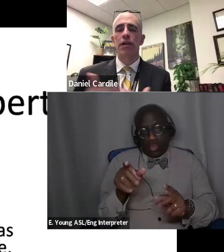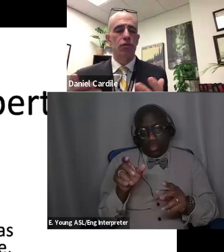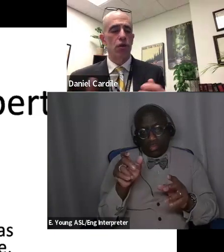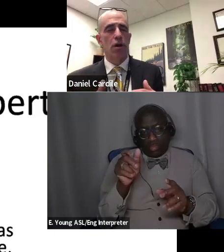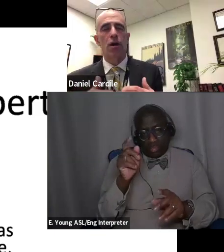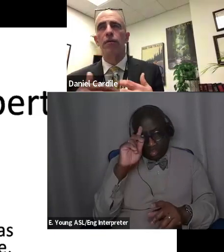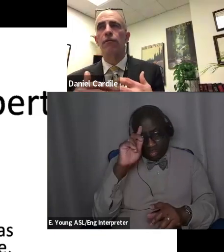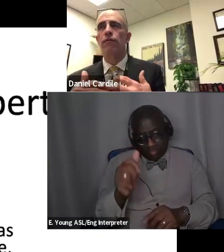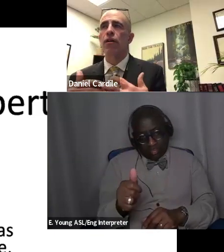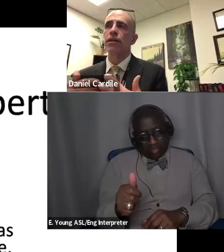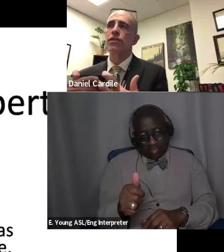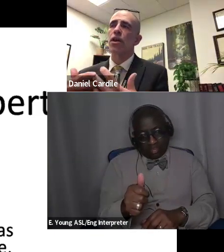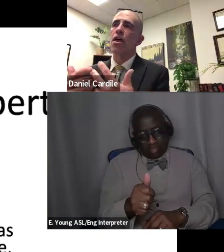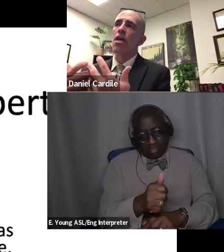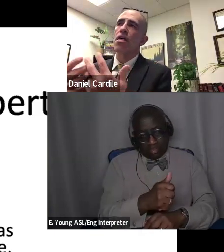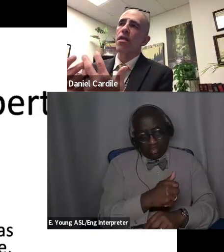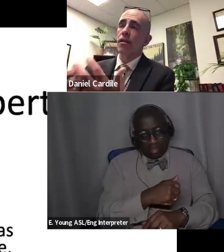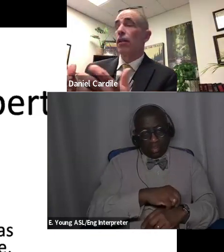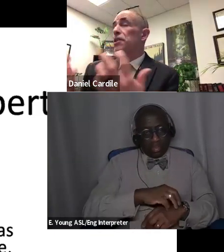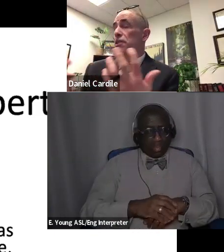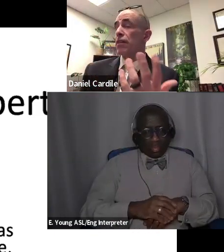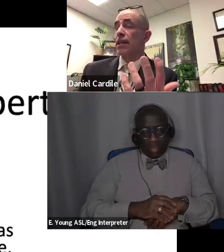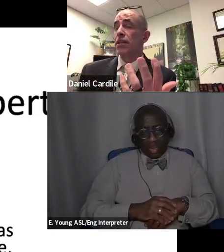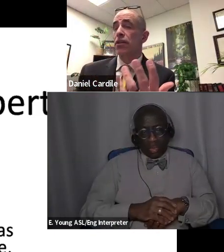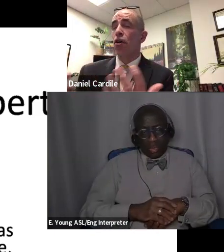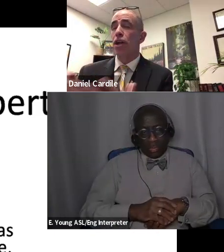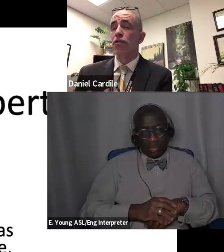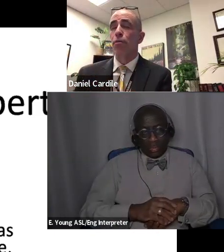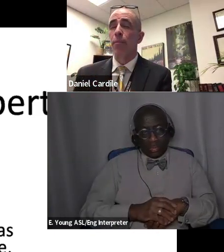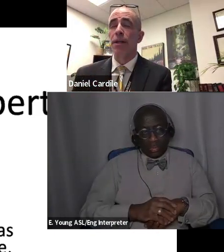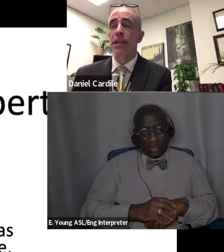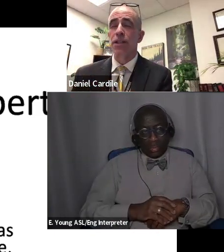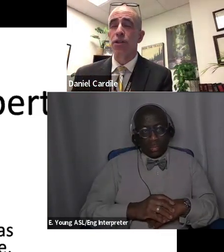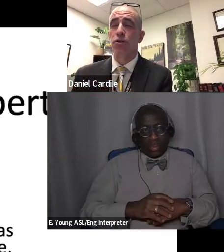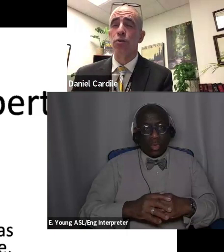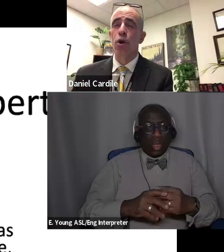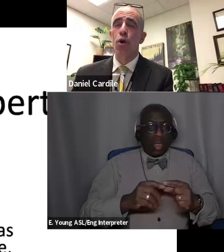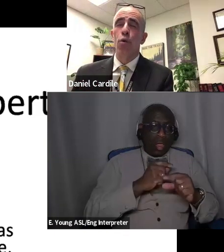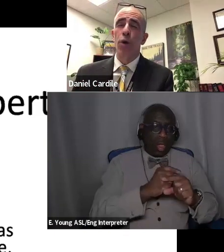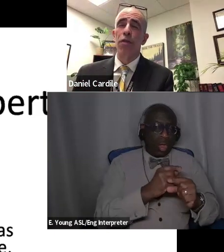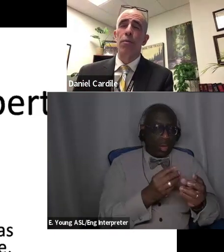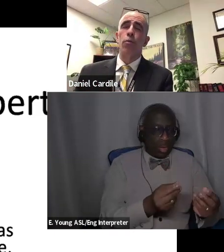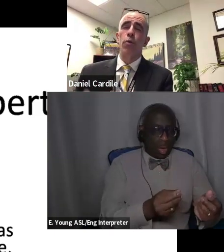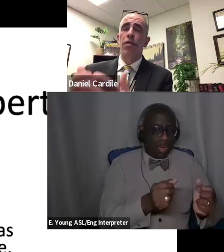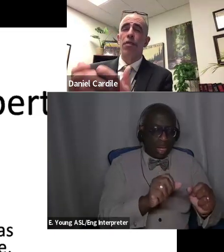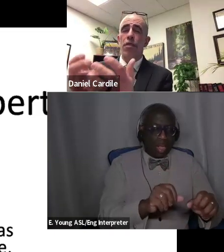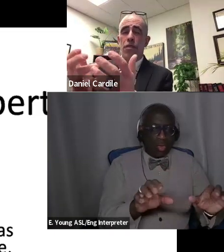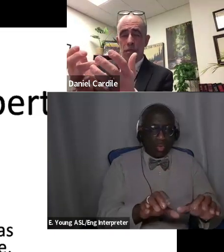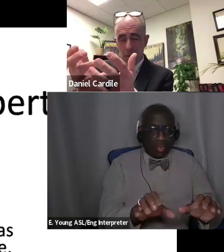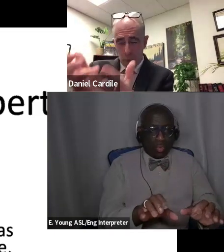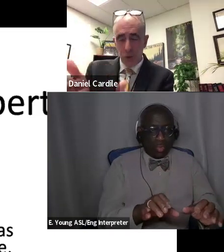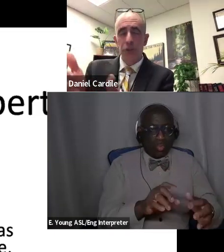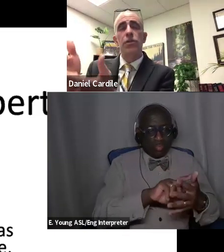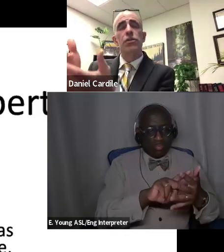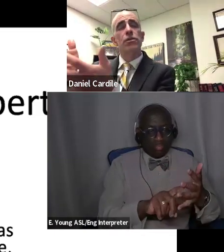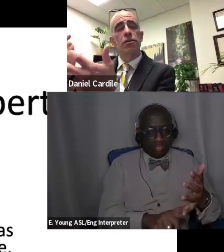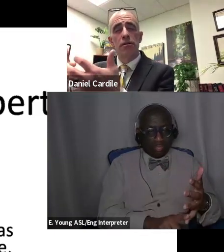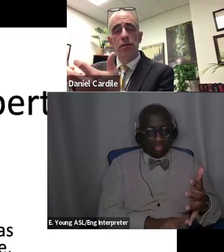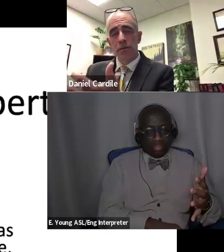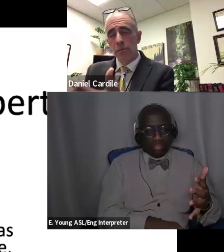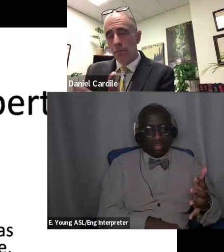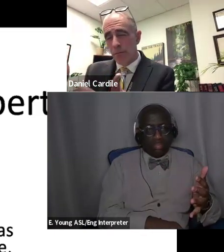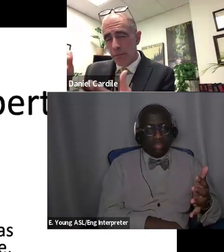there's various lots of things that the guardian of the property can do with the